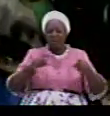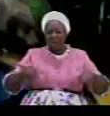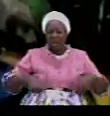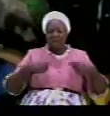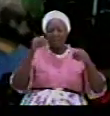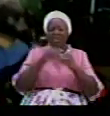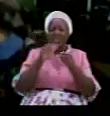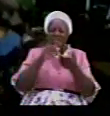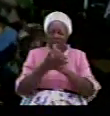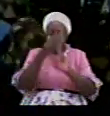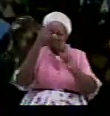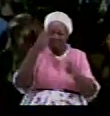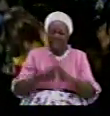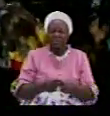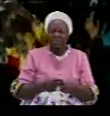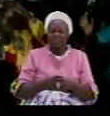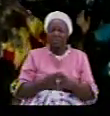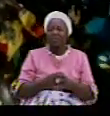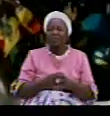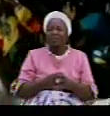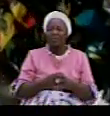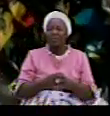Jesus' name.